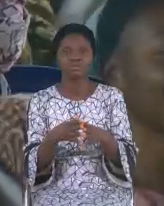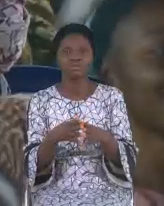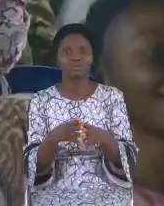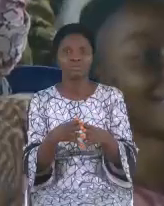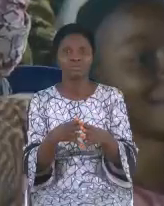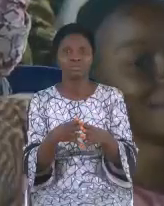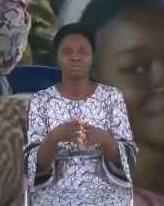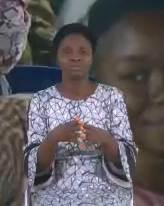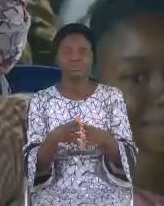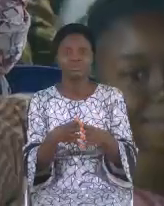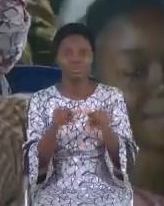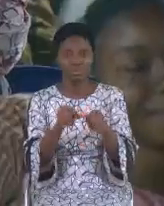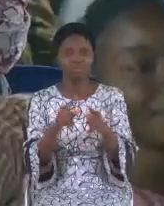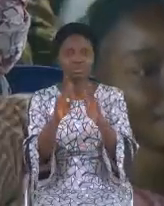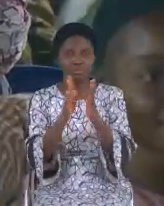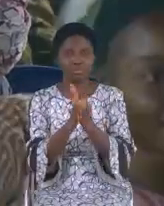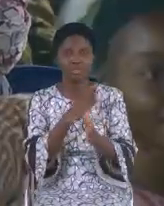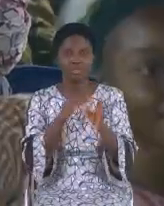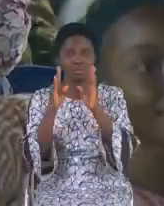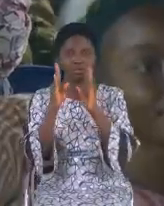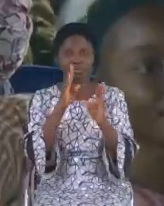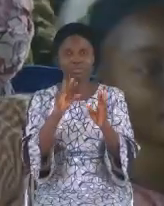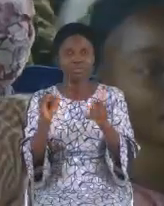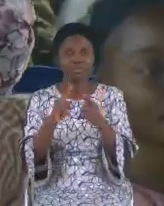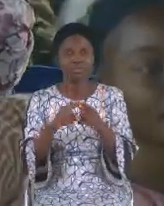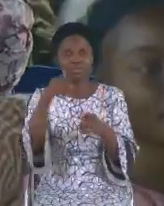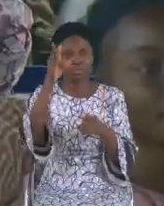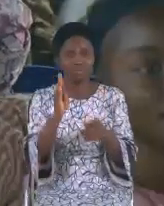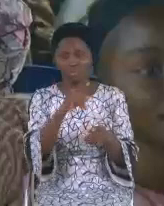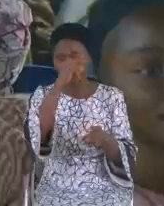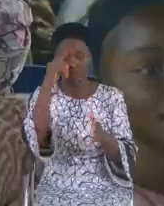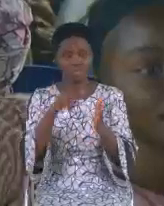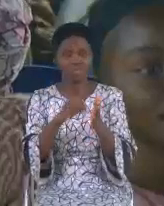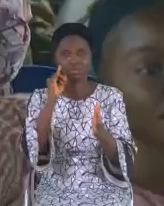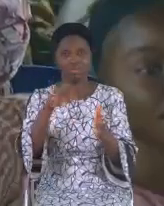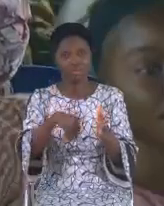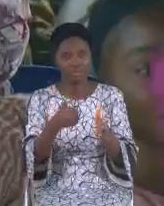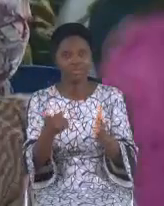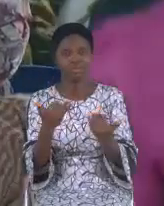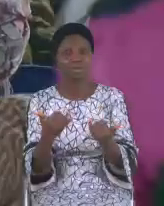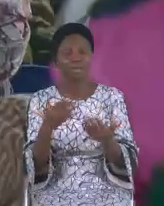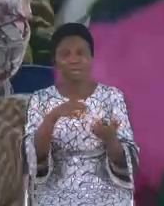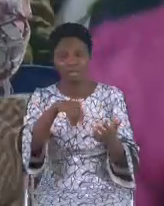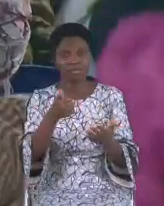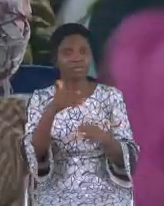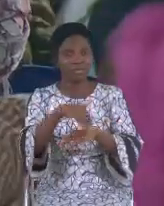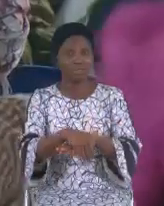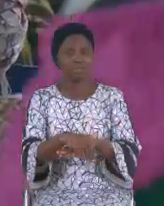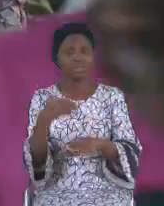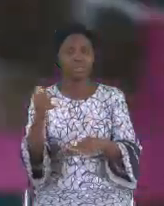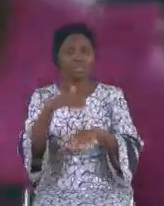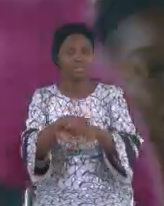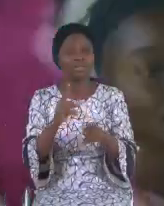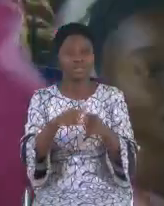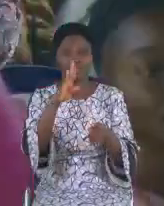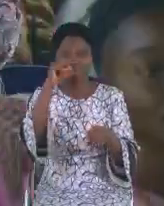God, because this is another night, a night to be remembered,